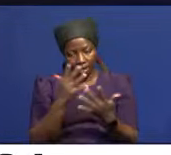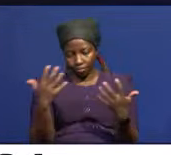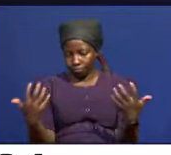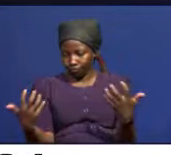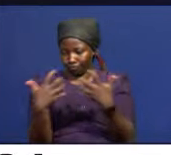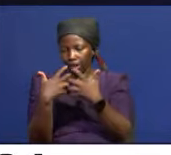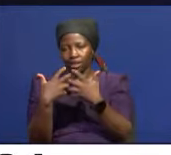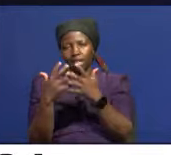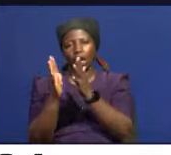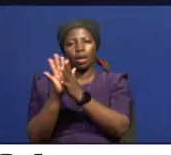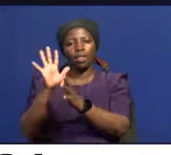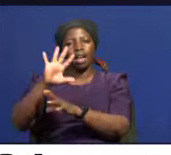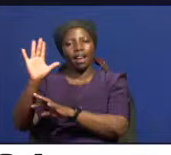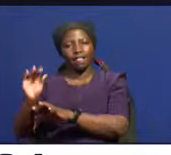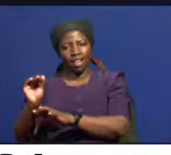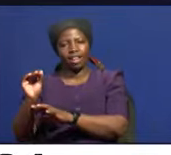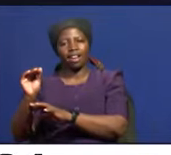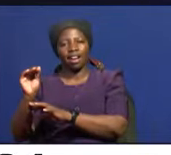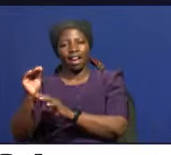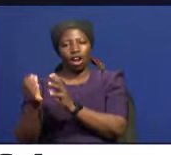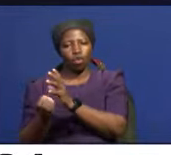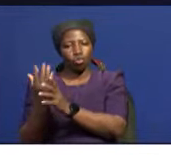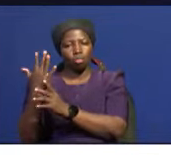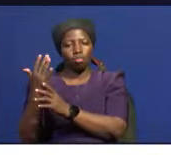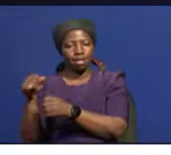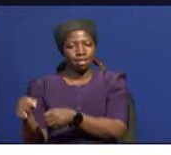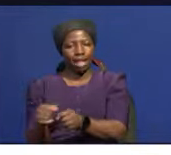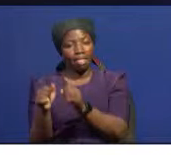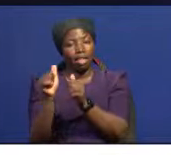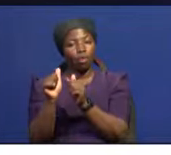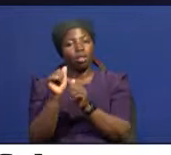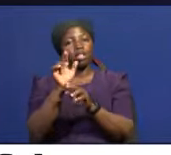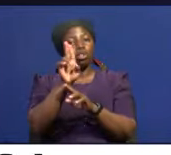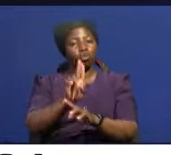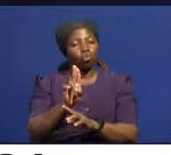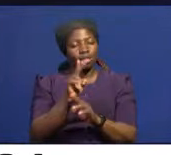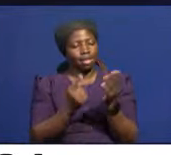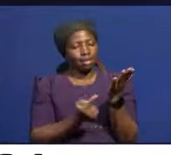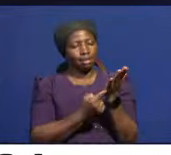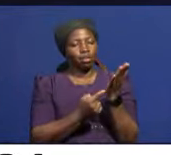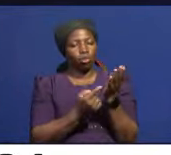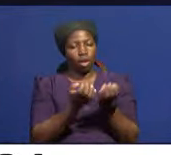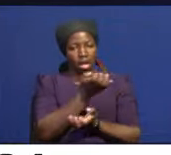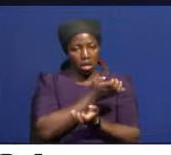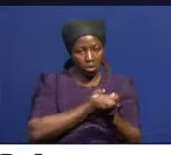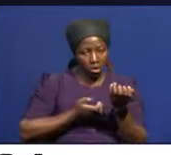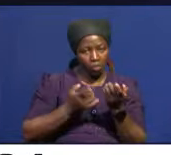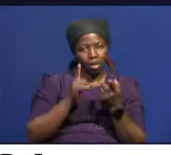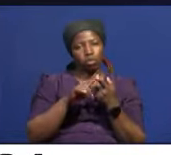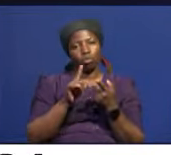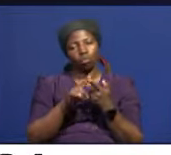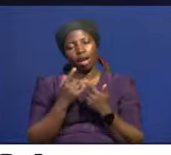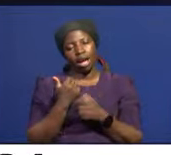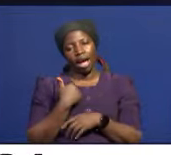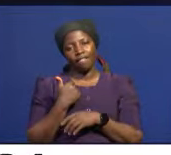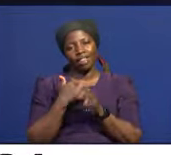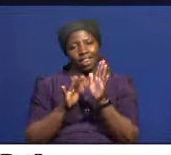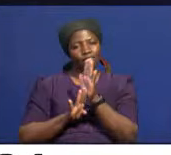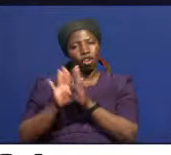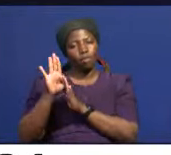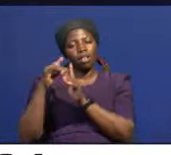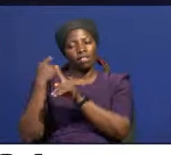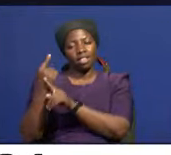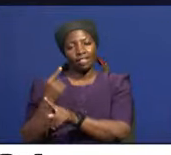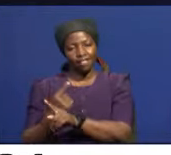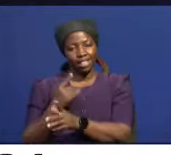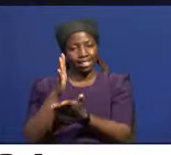with Africa's overarching economic growth strategy, which leverages the digital economy to catalyze the development of various